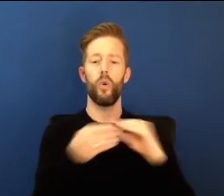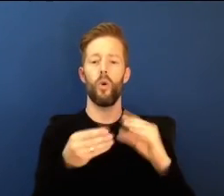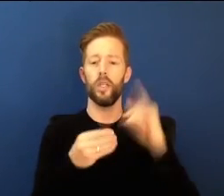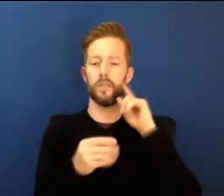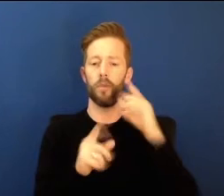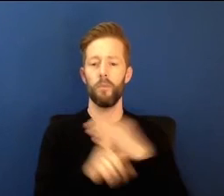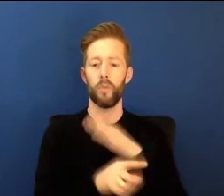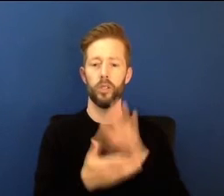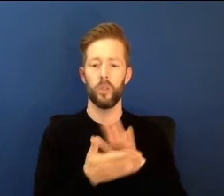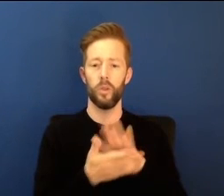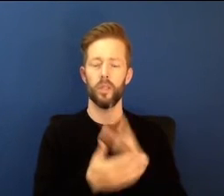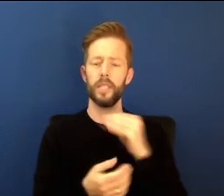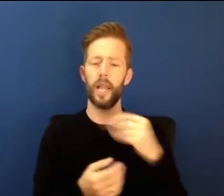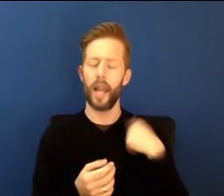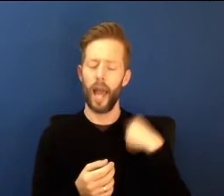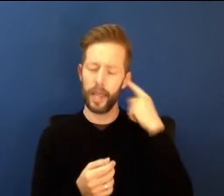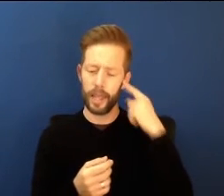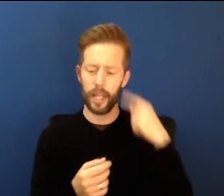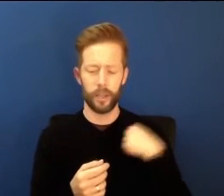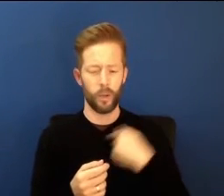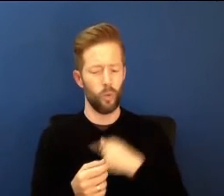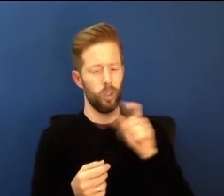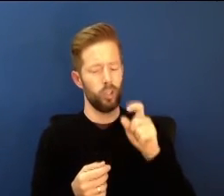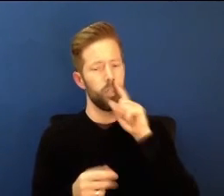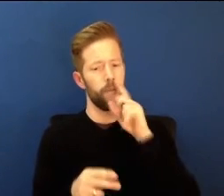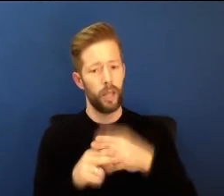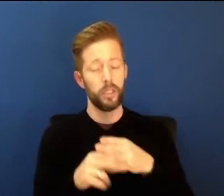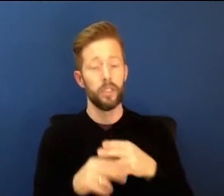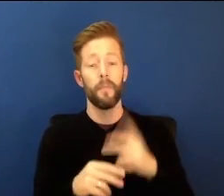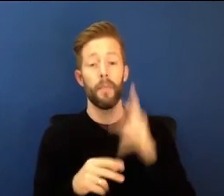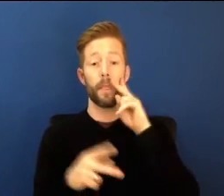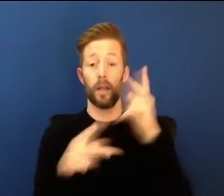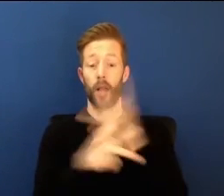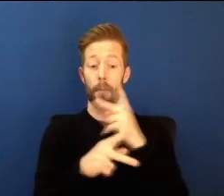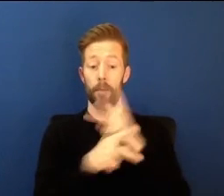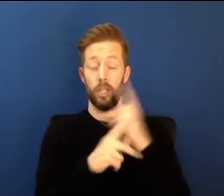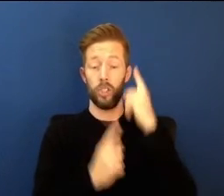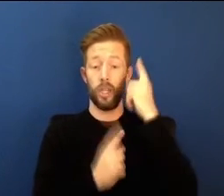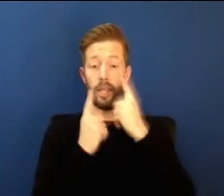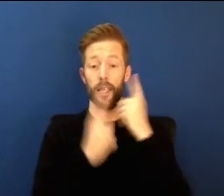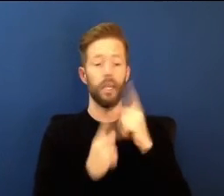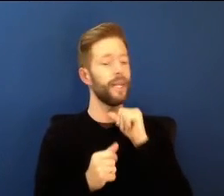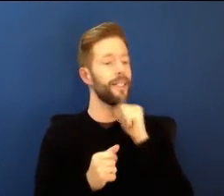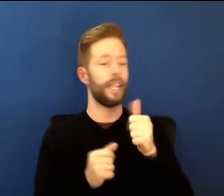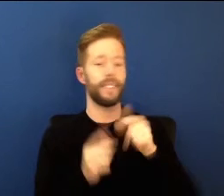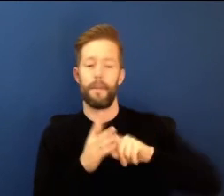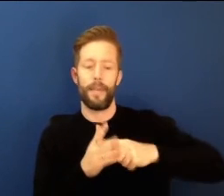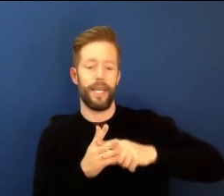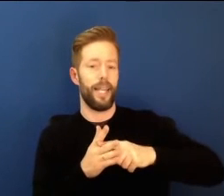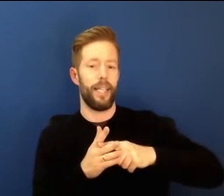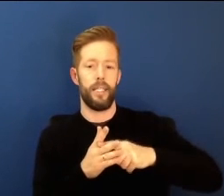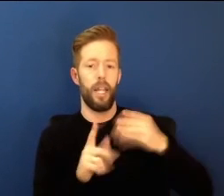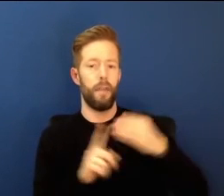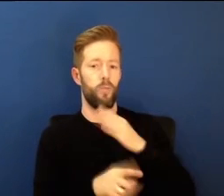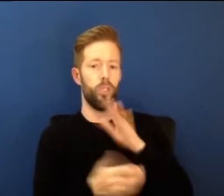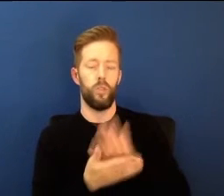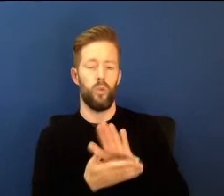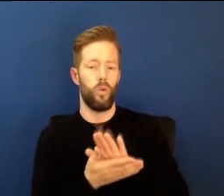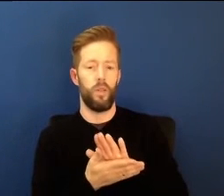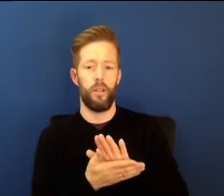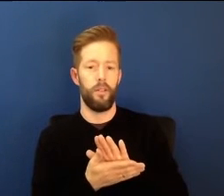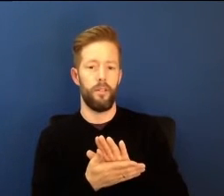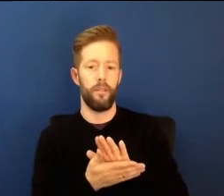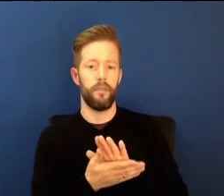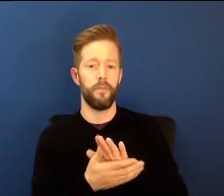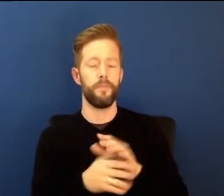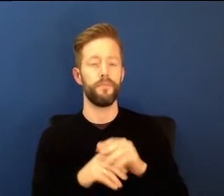about computational thinking. And I think we should point out, too, that computational thinking doesn't begin at preschool